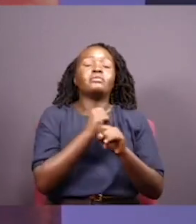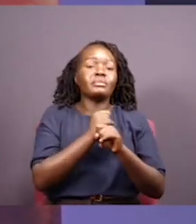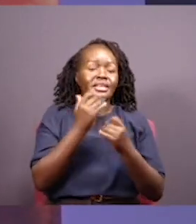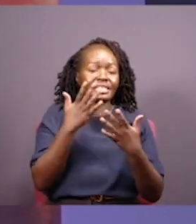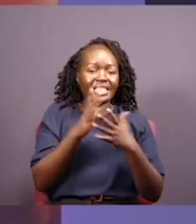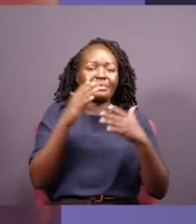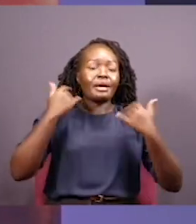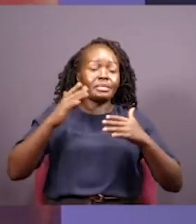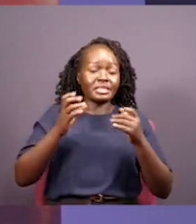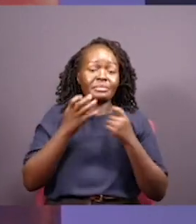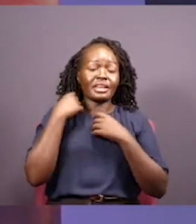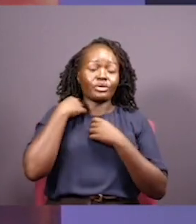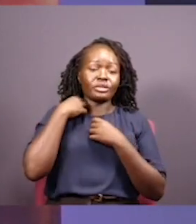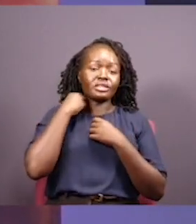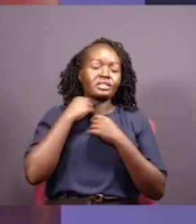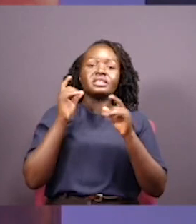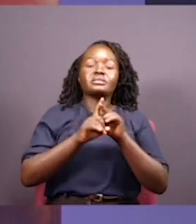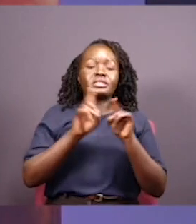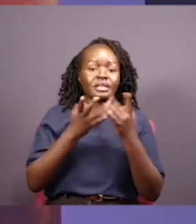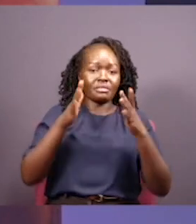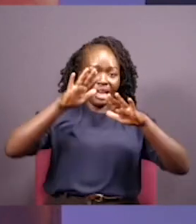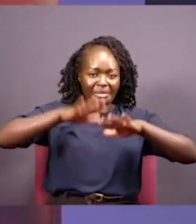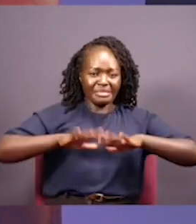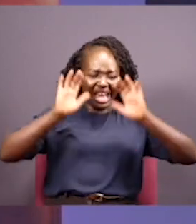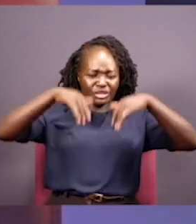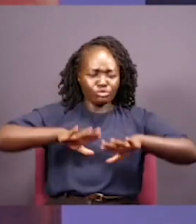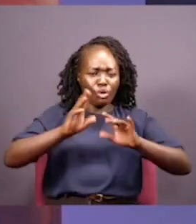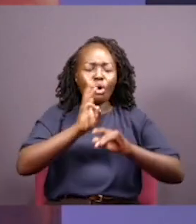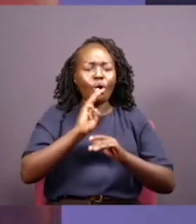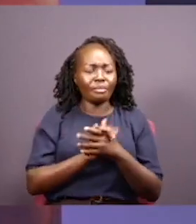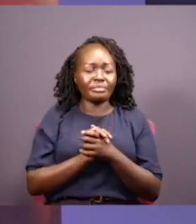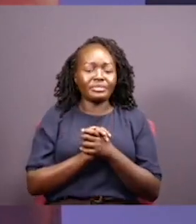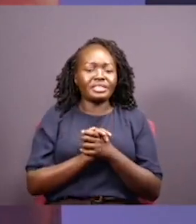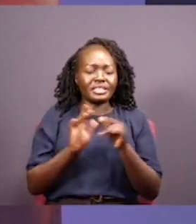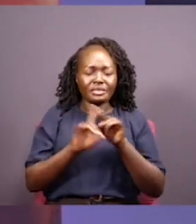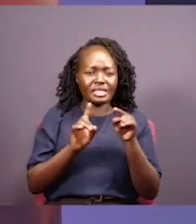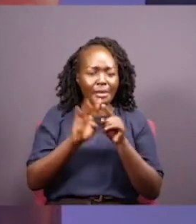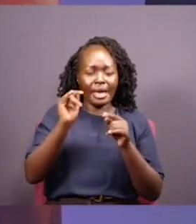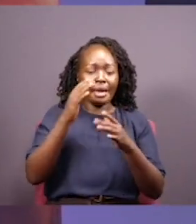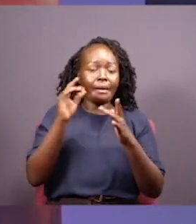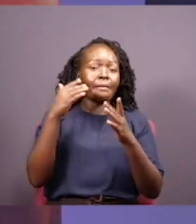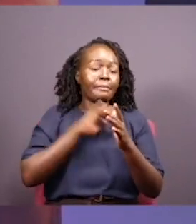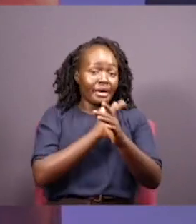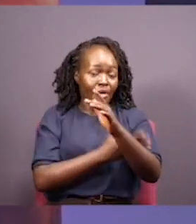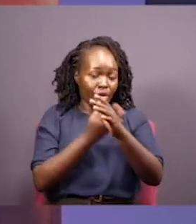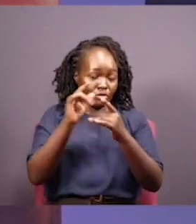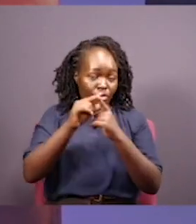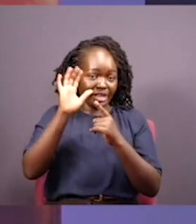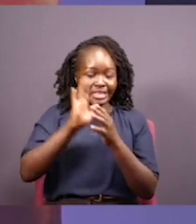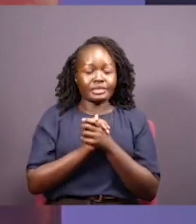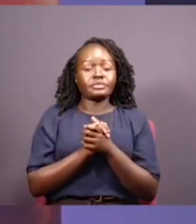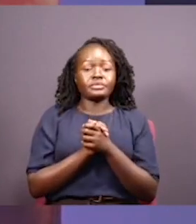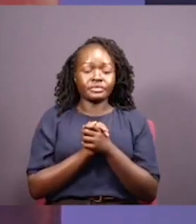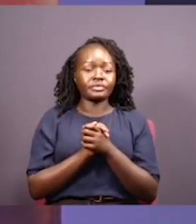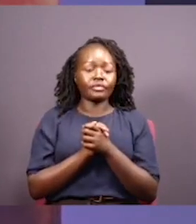miracles, such as calming a storm. And he calmed a storm just by the power of his words. He had healed persons